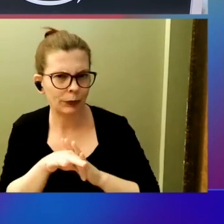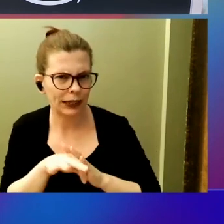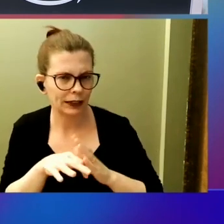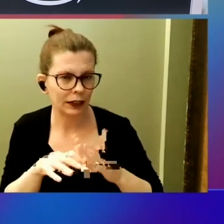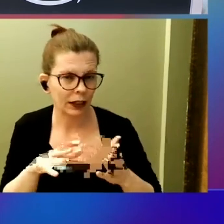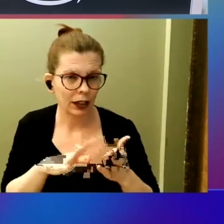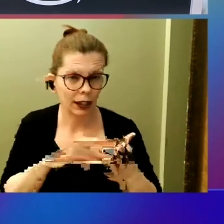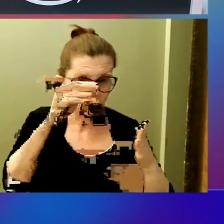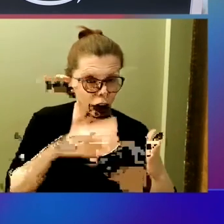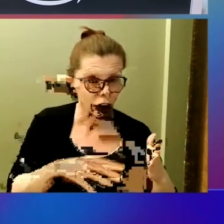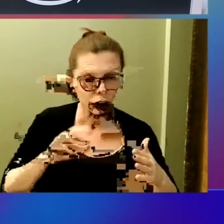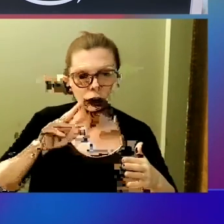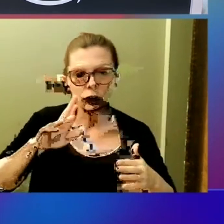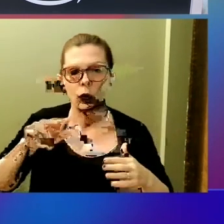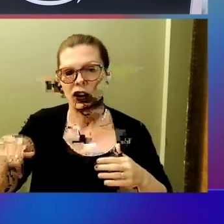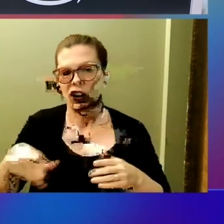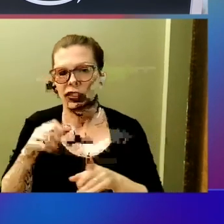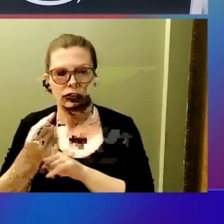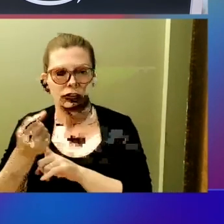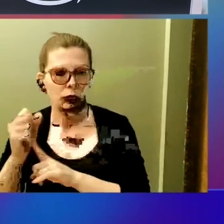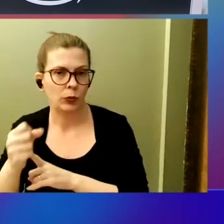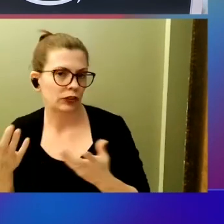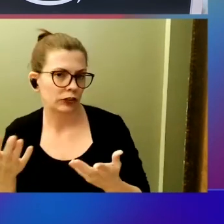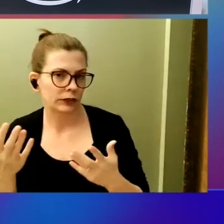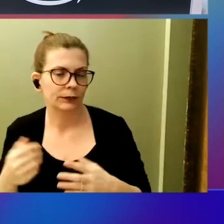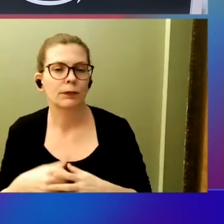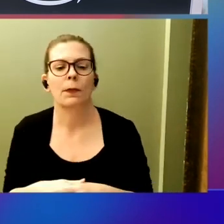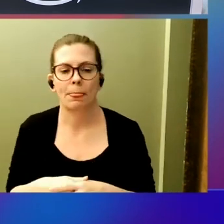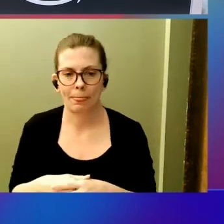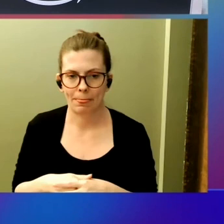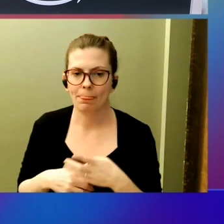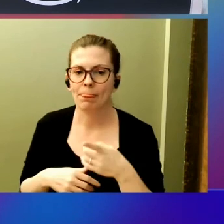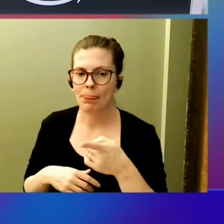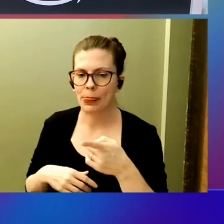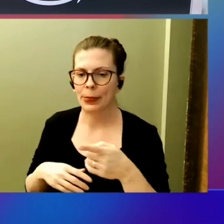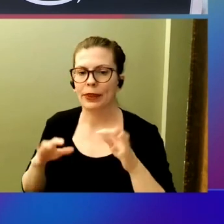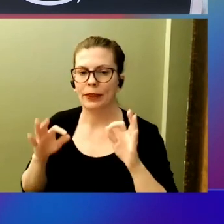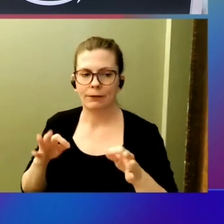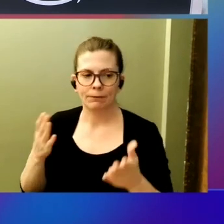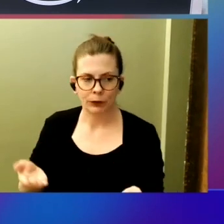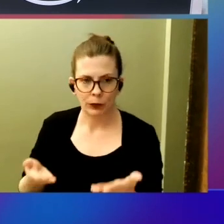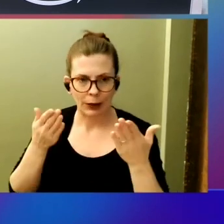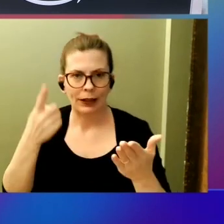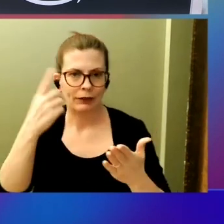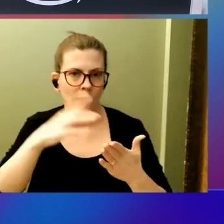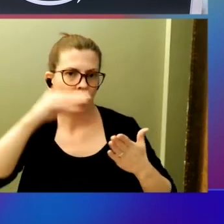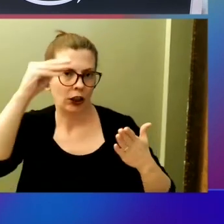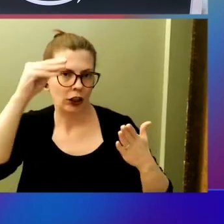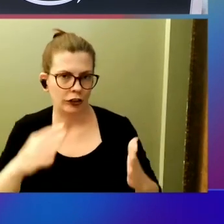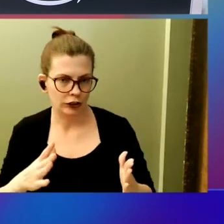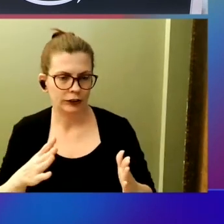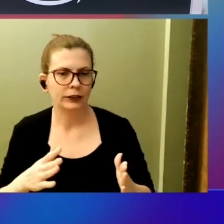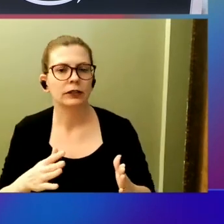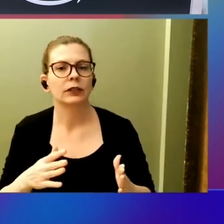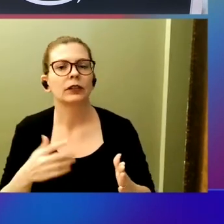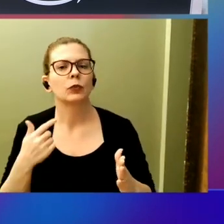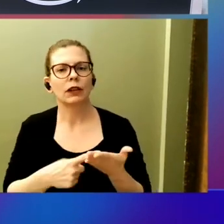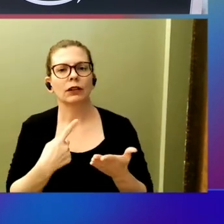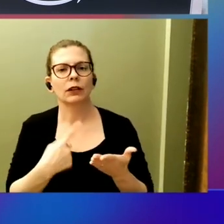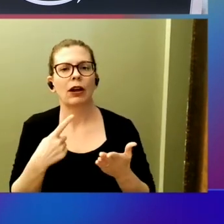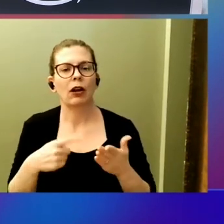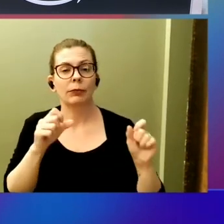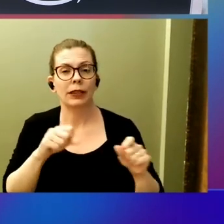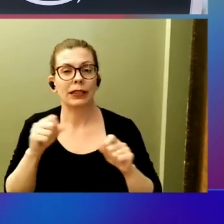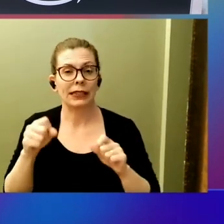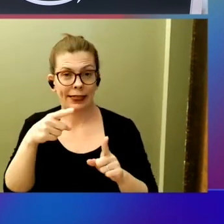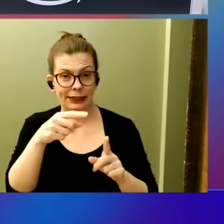use cases? So this is definitely, we would recommend for learners. And we talked about the ability to take this environment and migrate it to